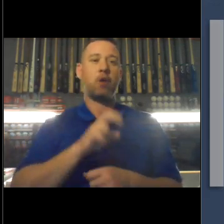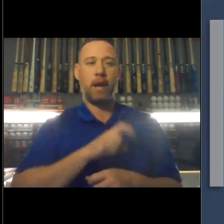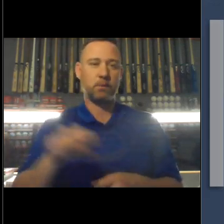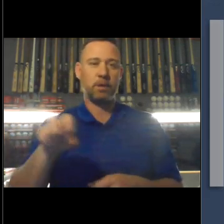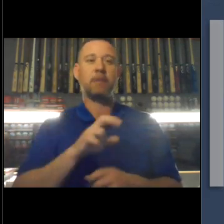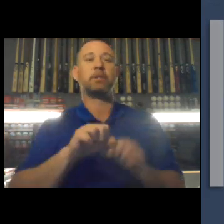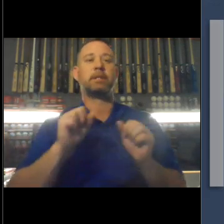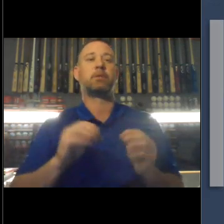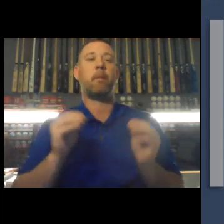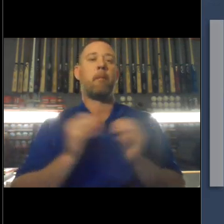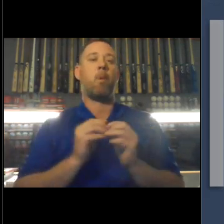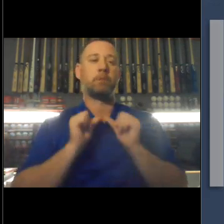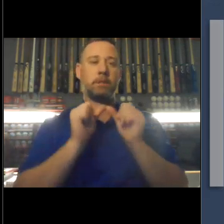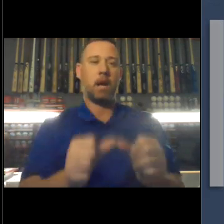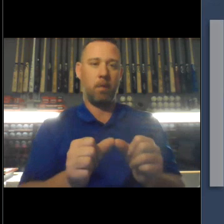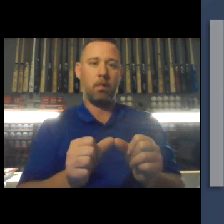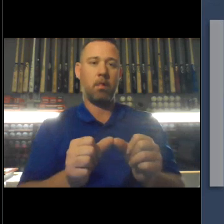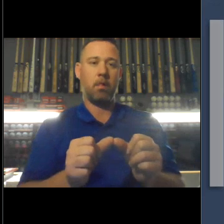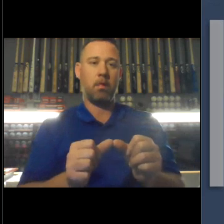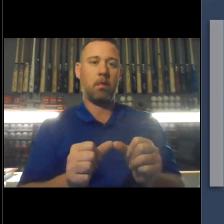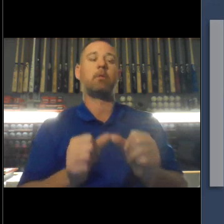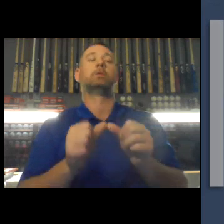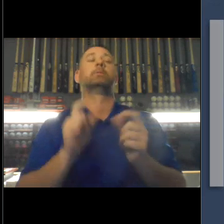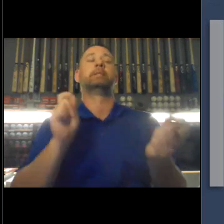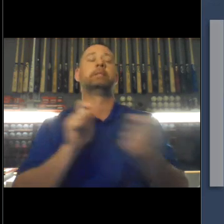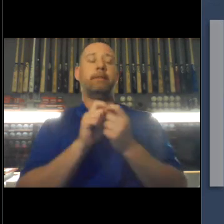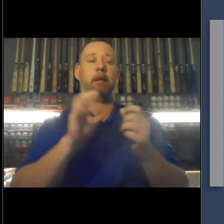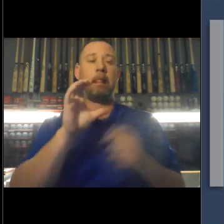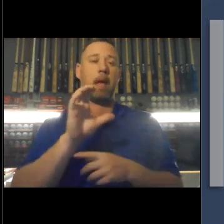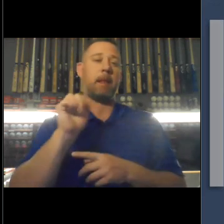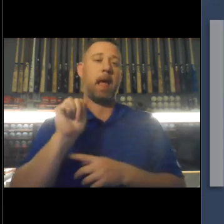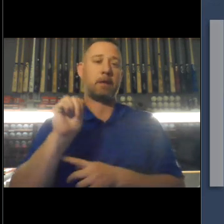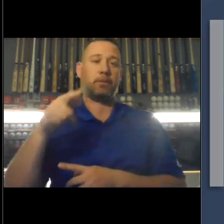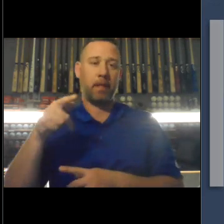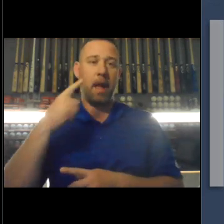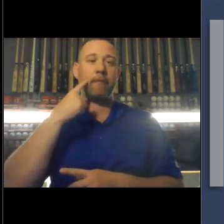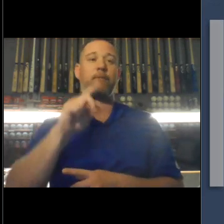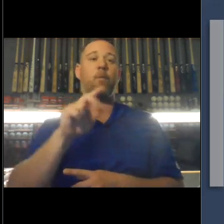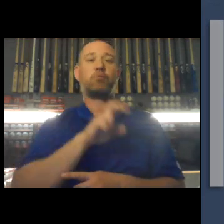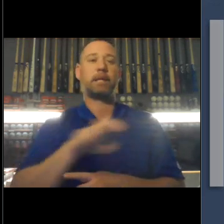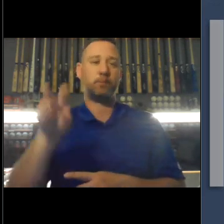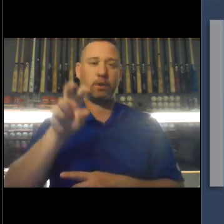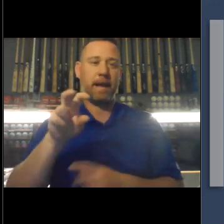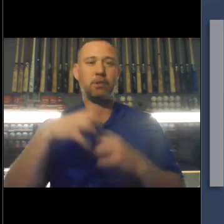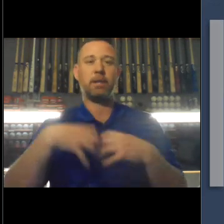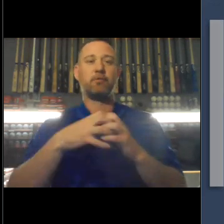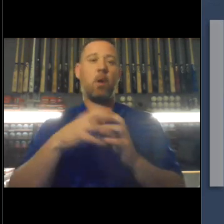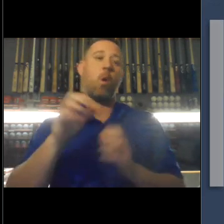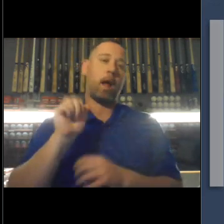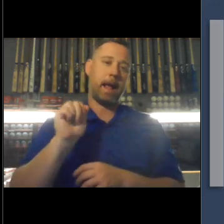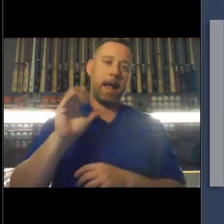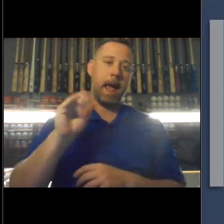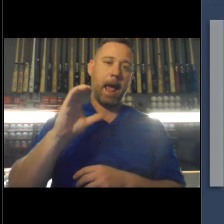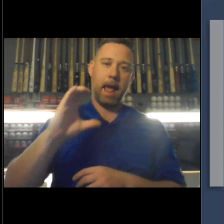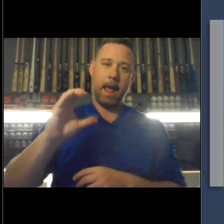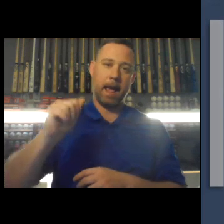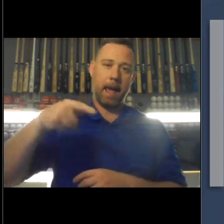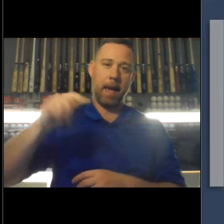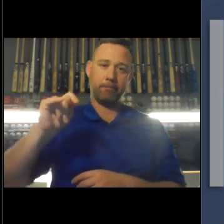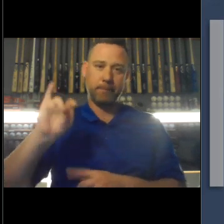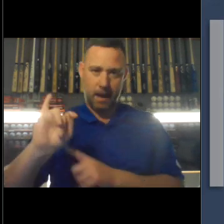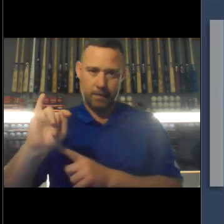sustainable. Specifically, the Climate Action Plan for Transportation Infrastructure, or CAPTI, highlights investments